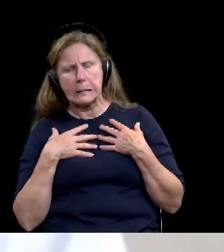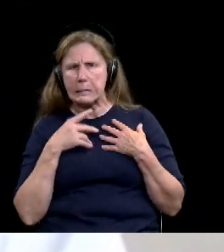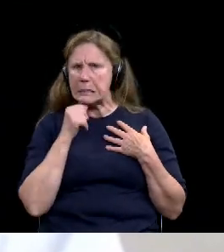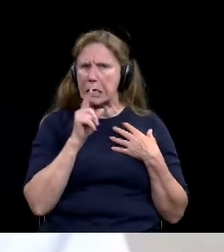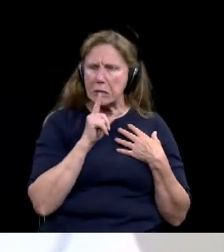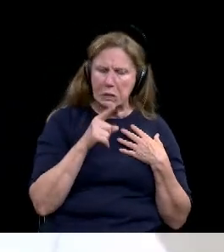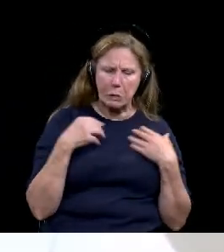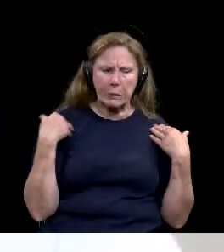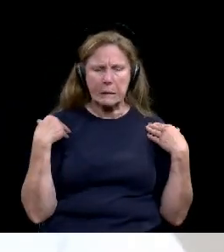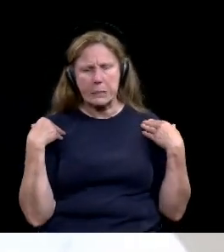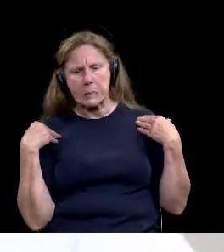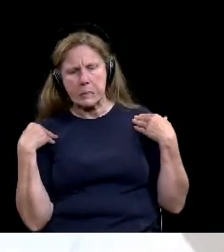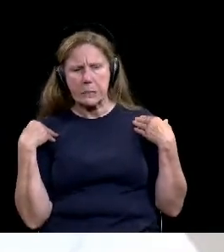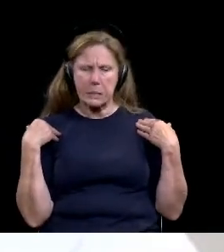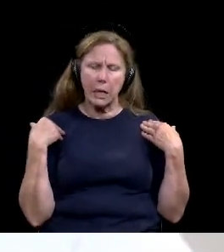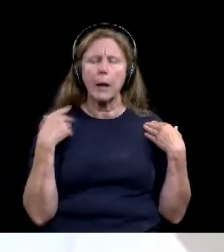clinician.